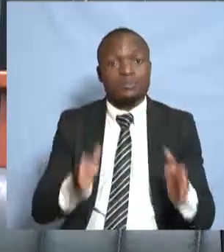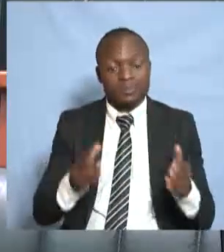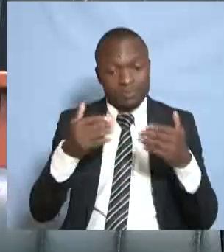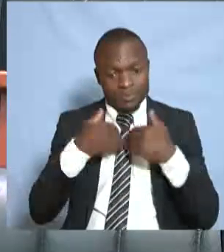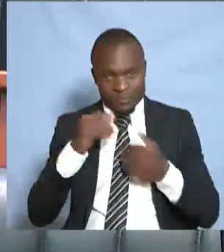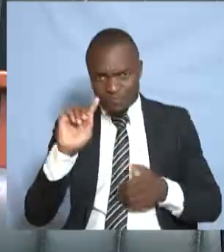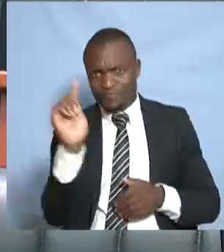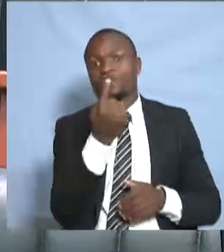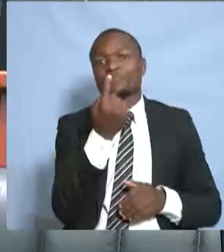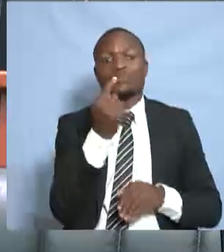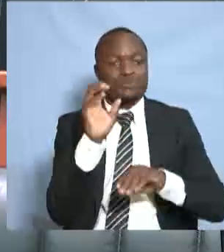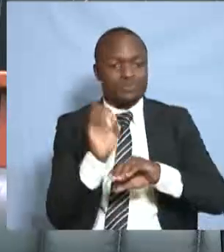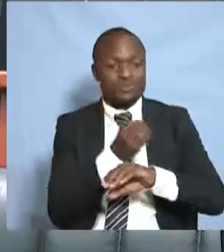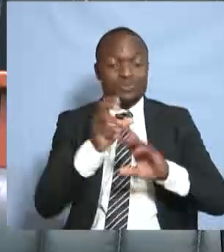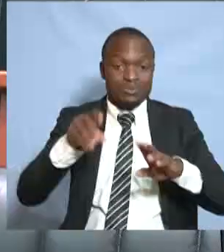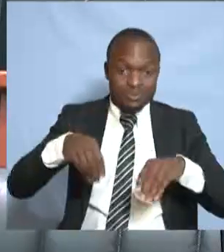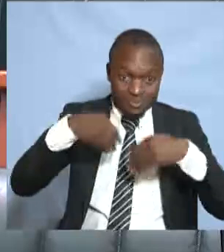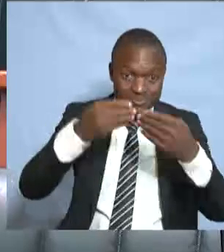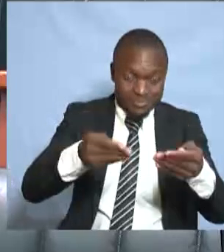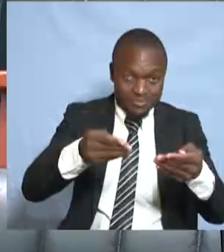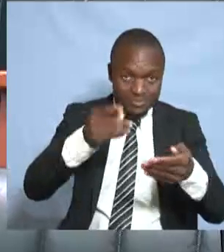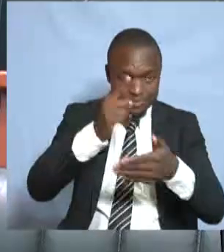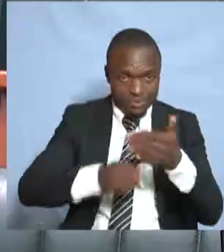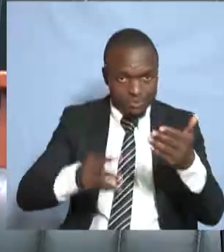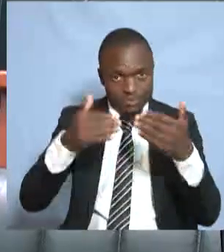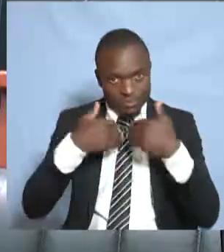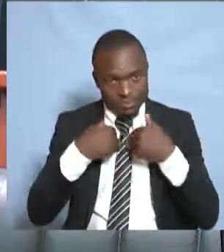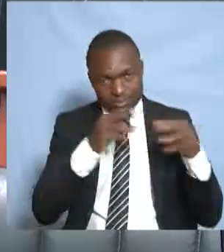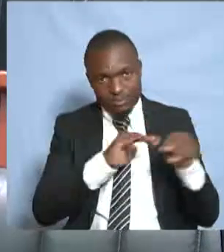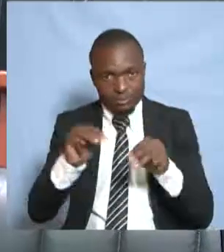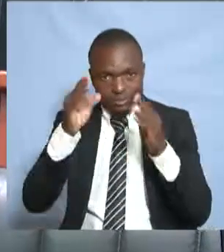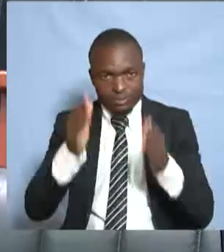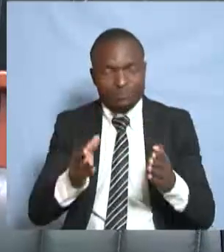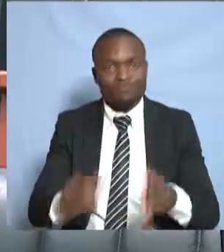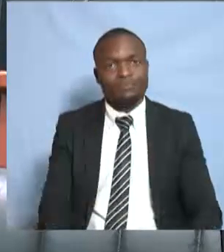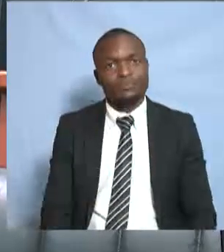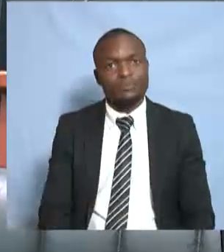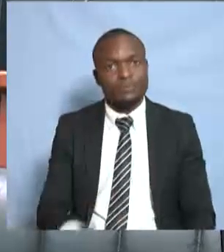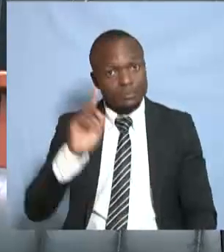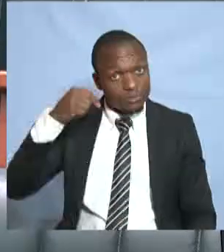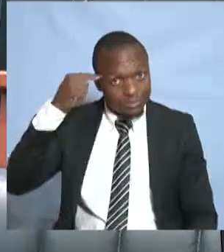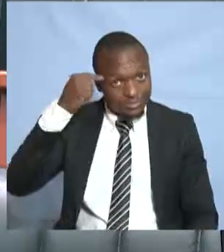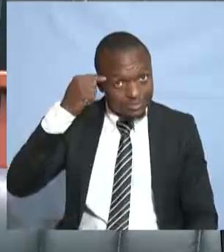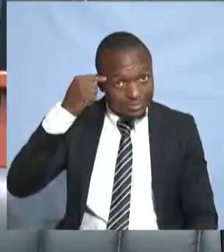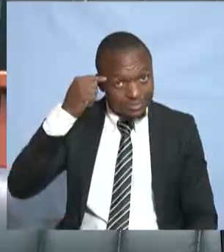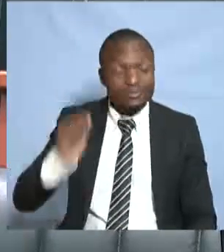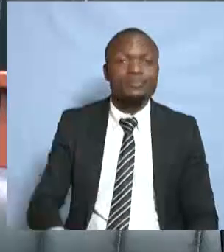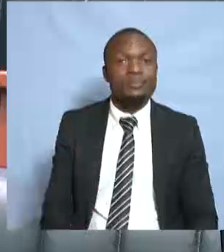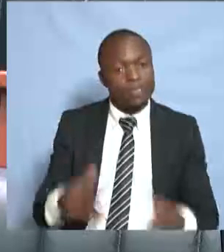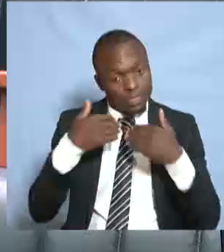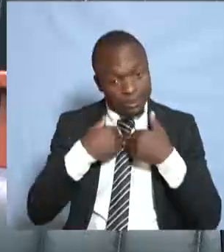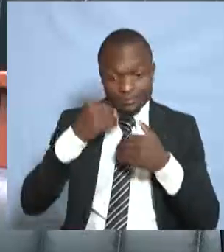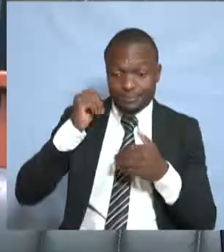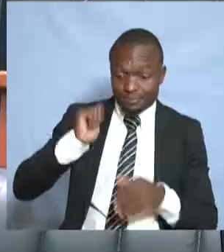first privilege to offer what they have. So the mover is simply saying, government, you normally have